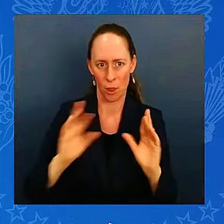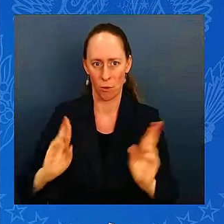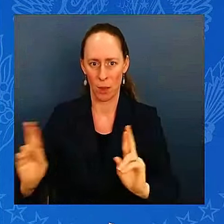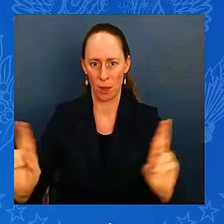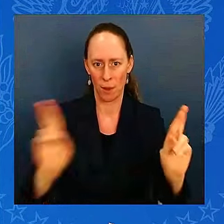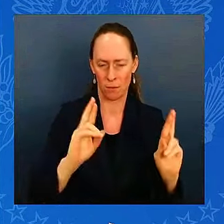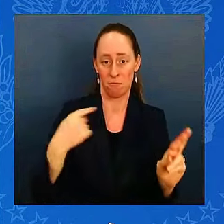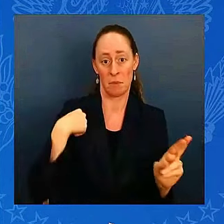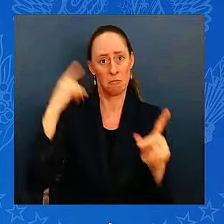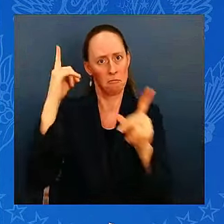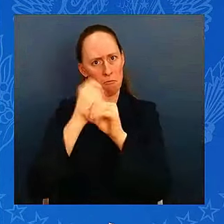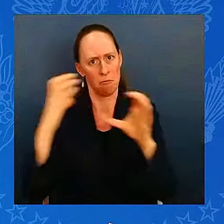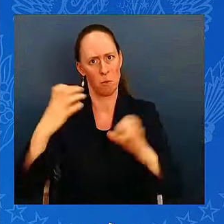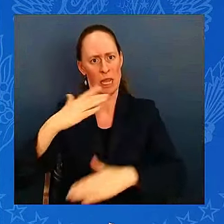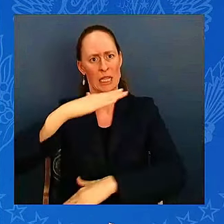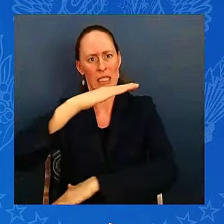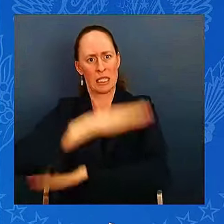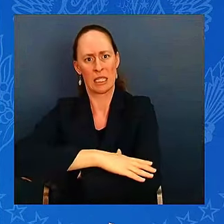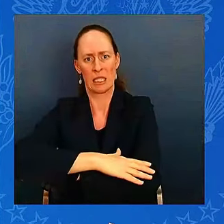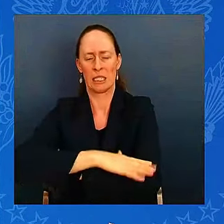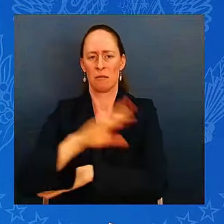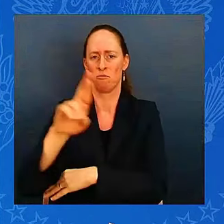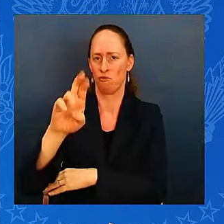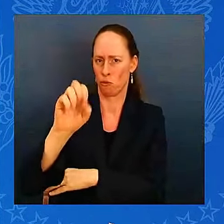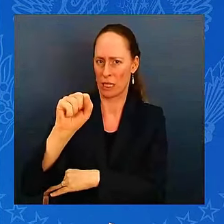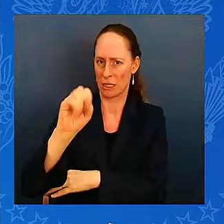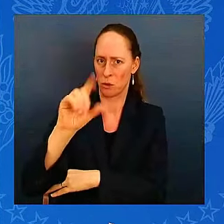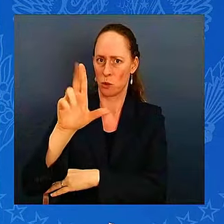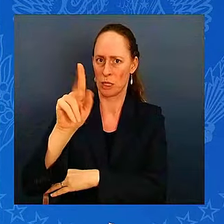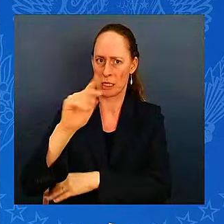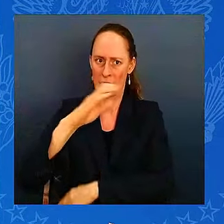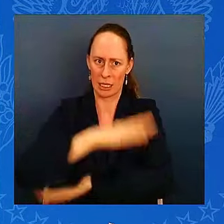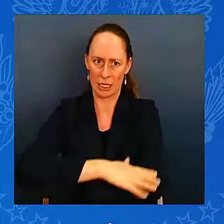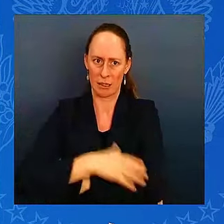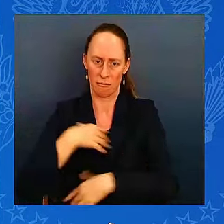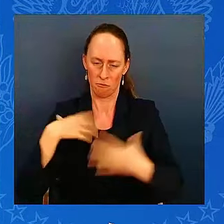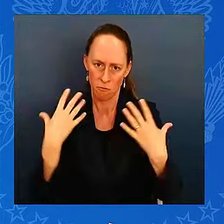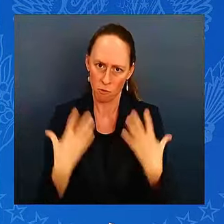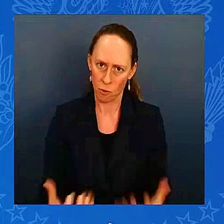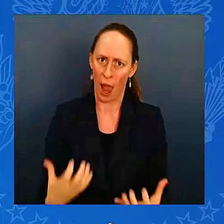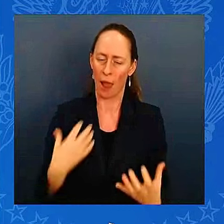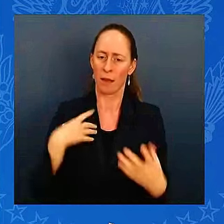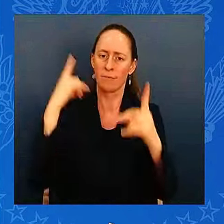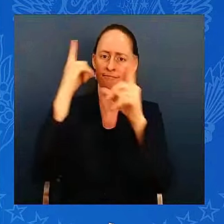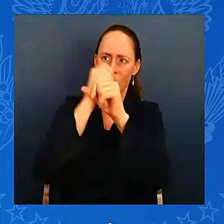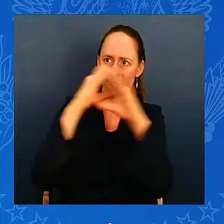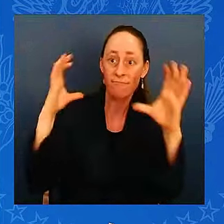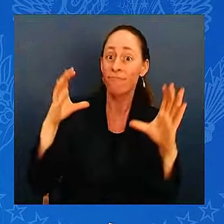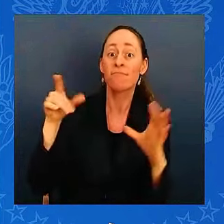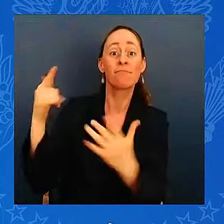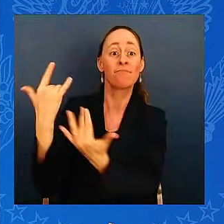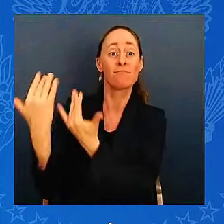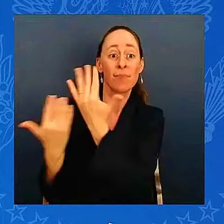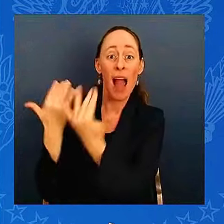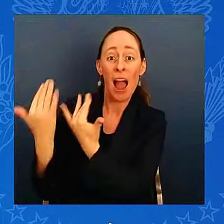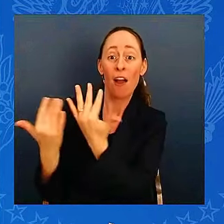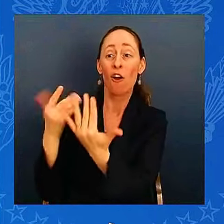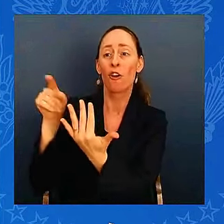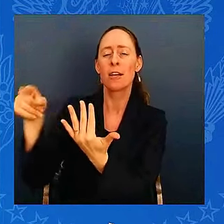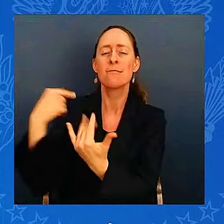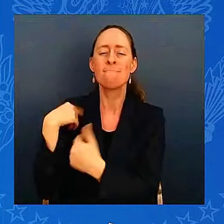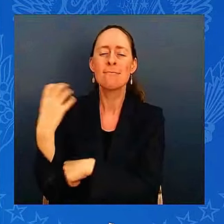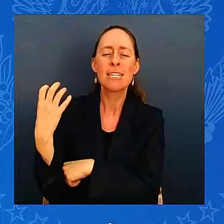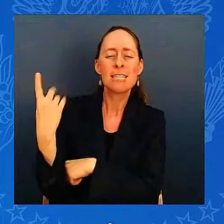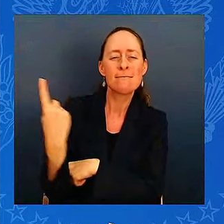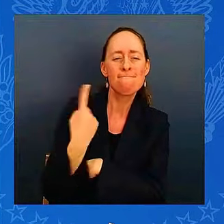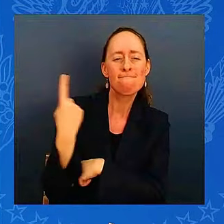wanted looking next to the fireplace. I wanted the bust of Martin Luther King,